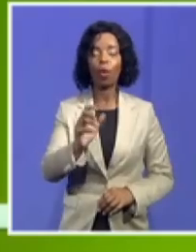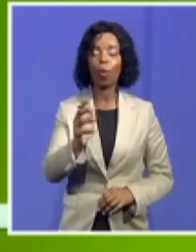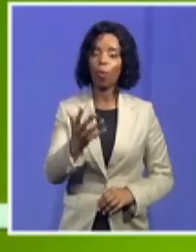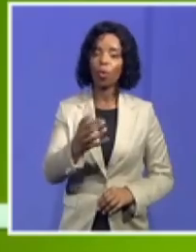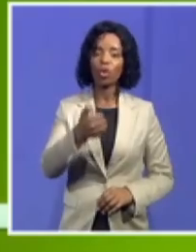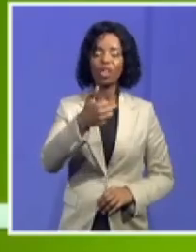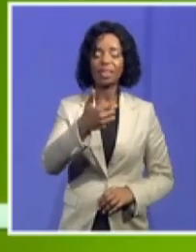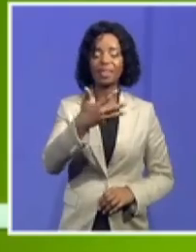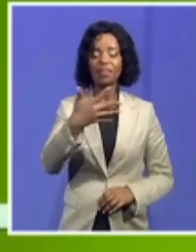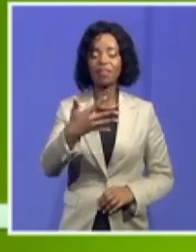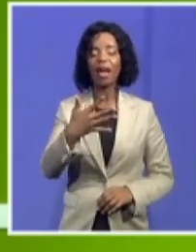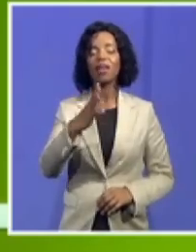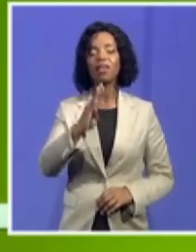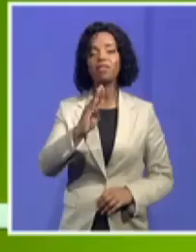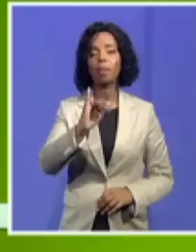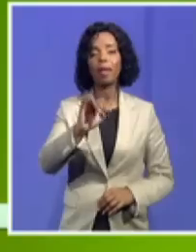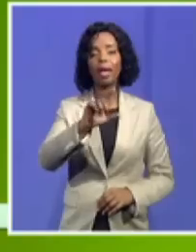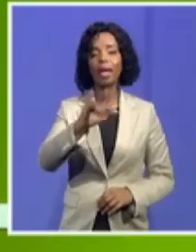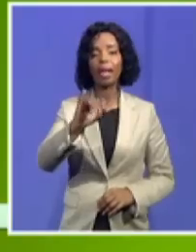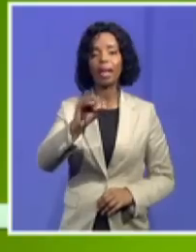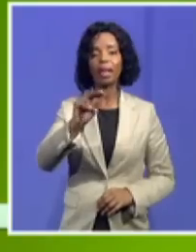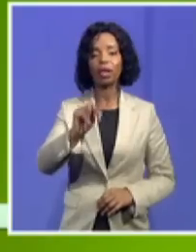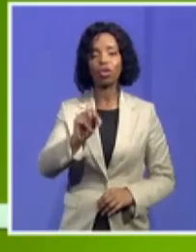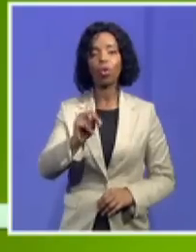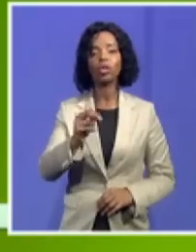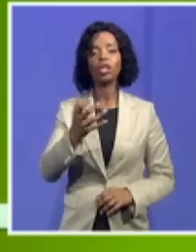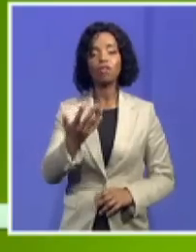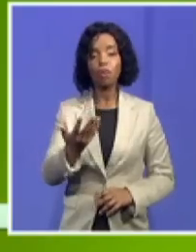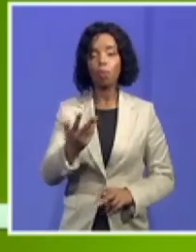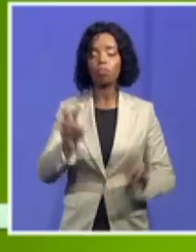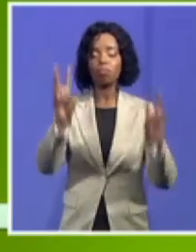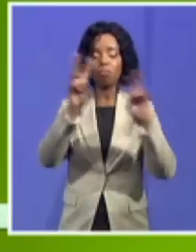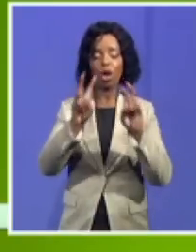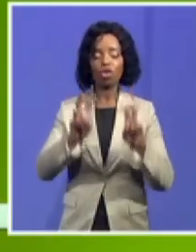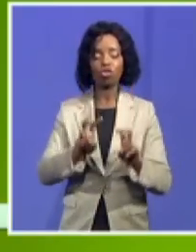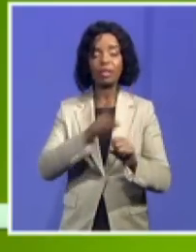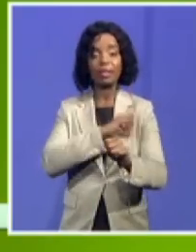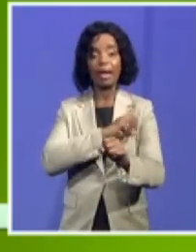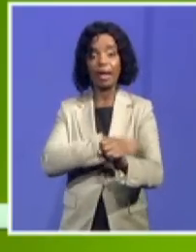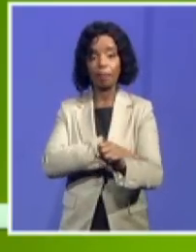such electricity generation capacity investment is